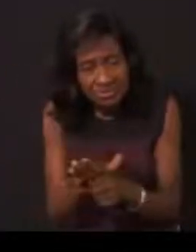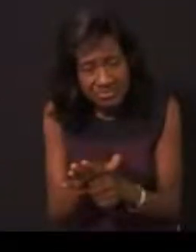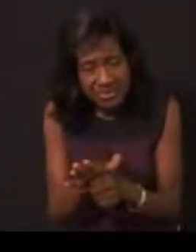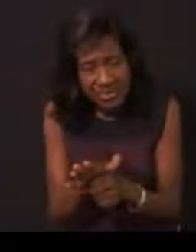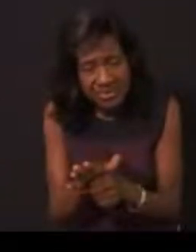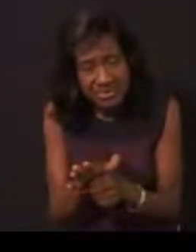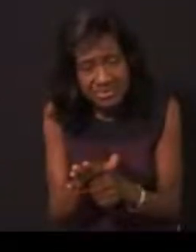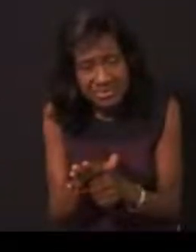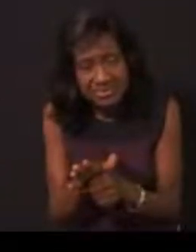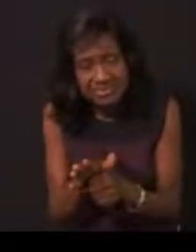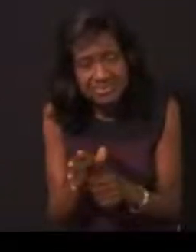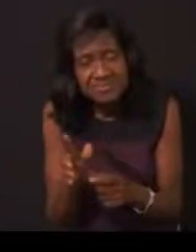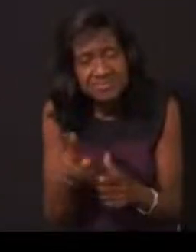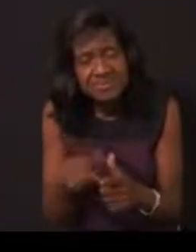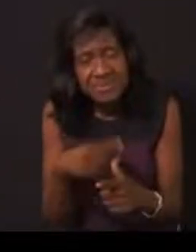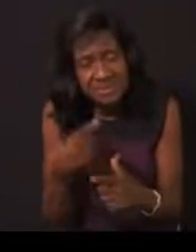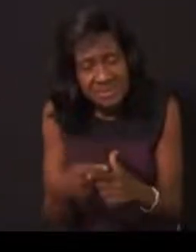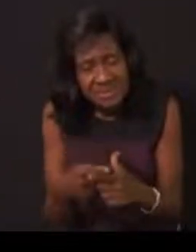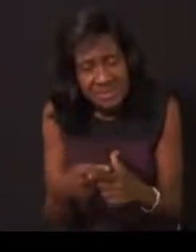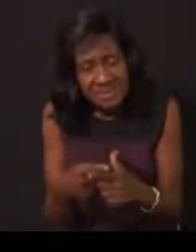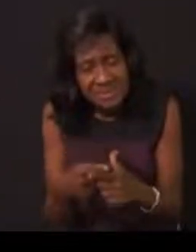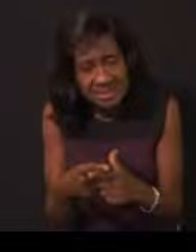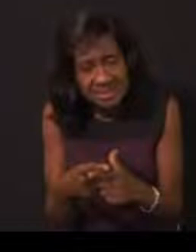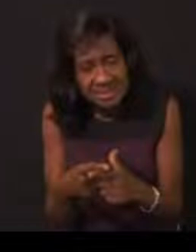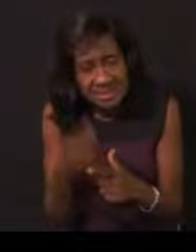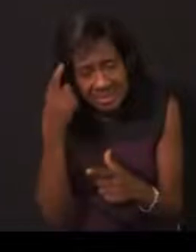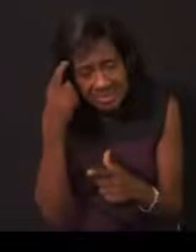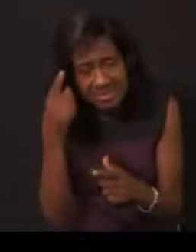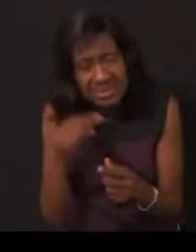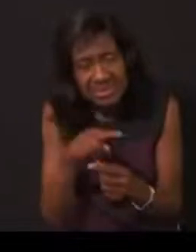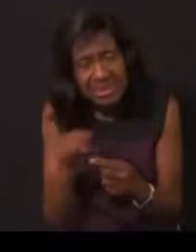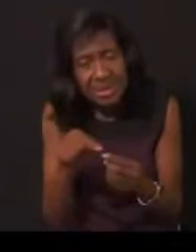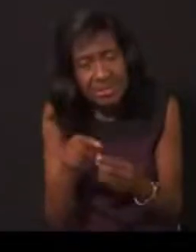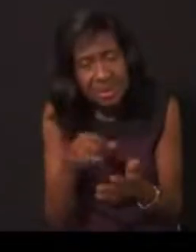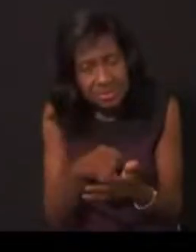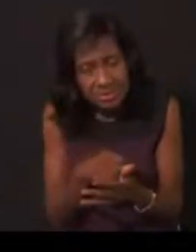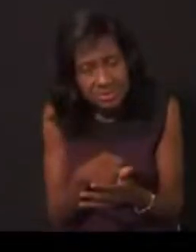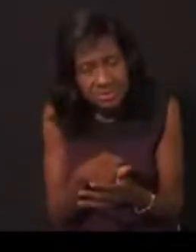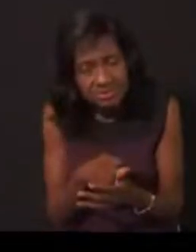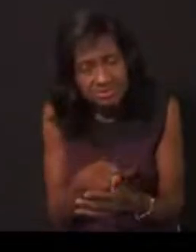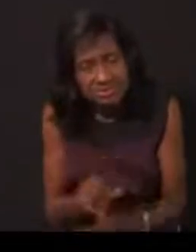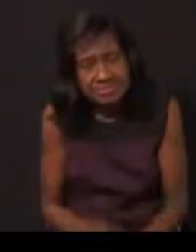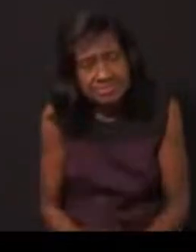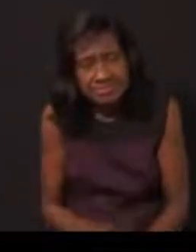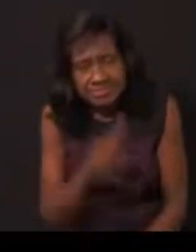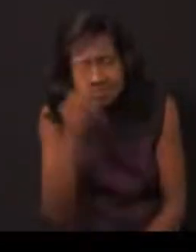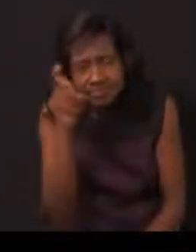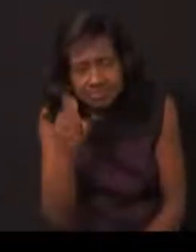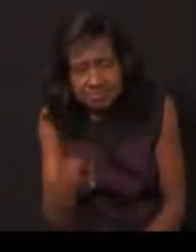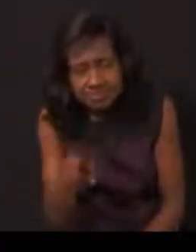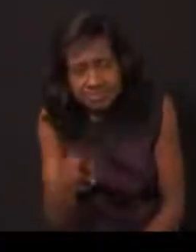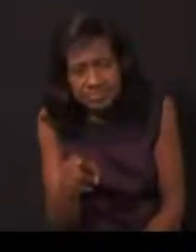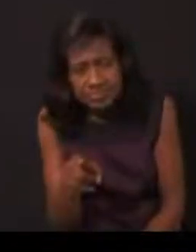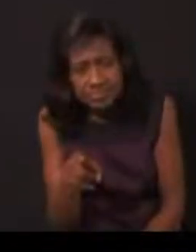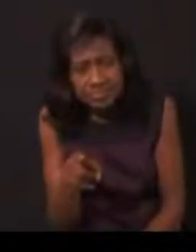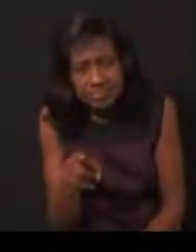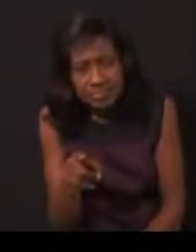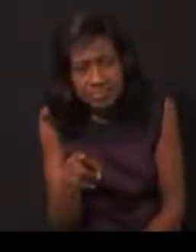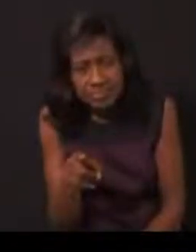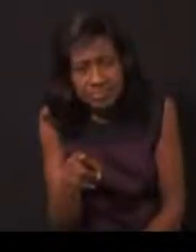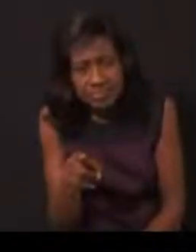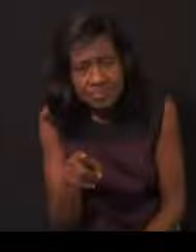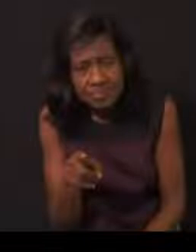account in examining any particular household. Okay, great. My next question is really about